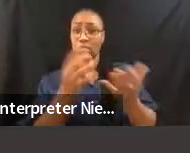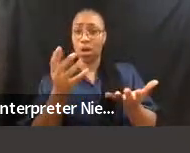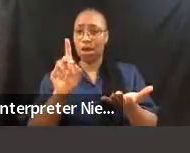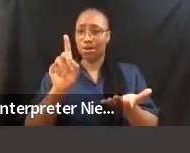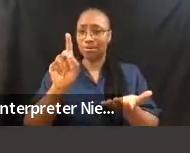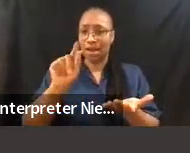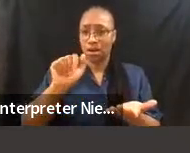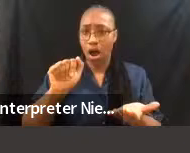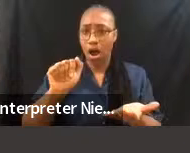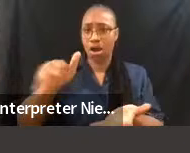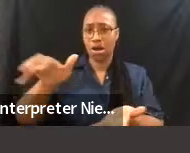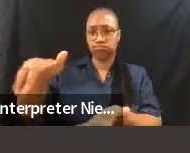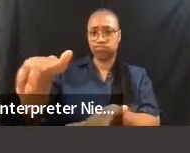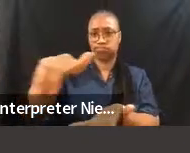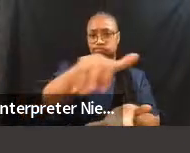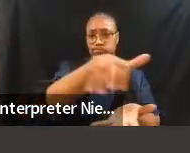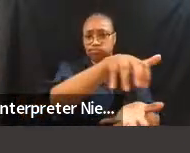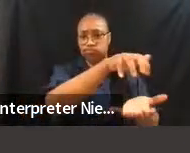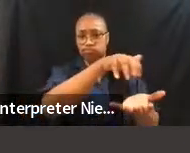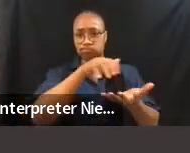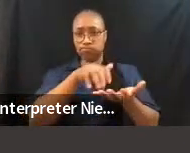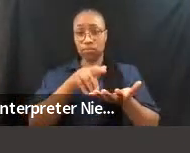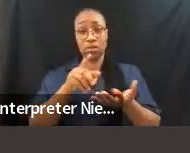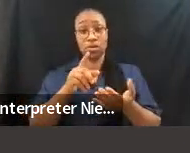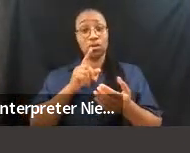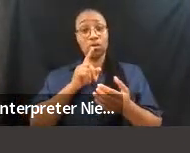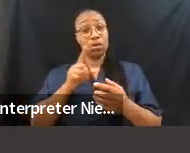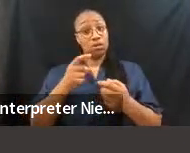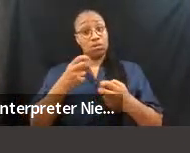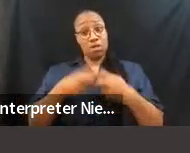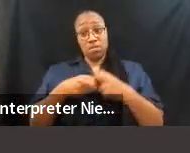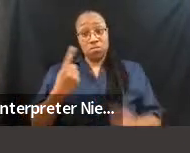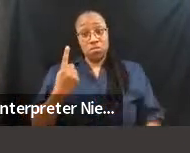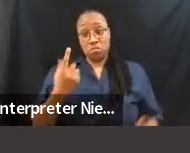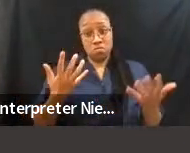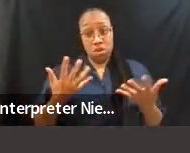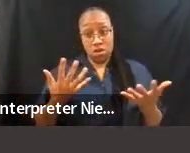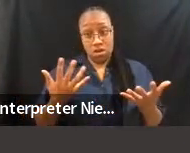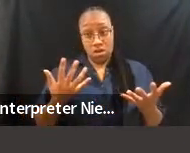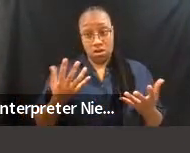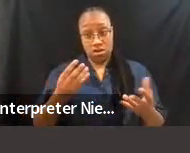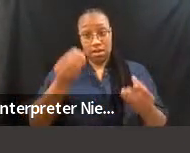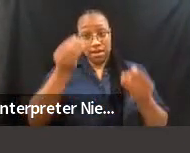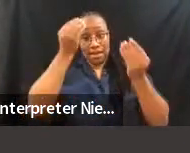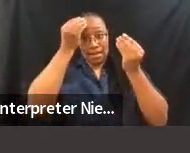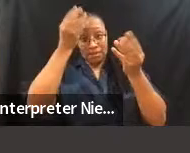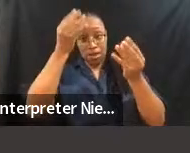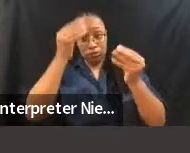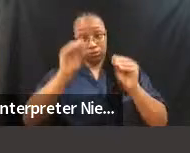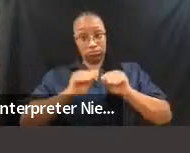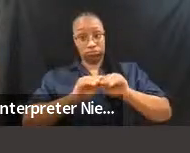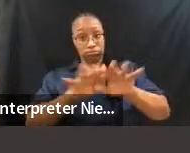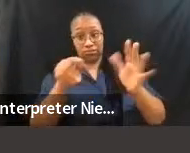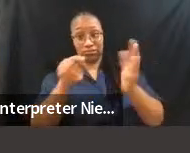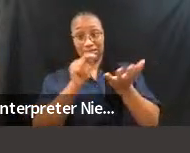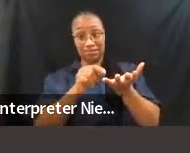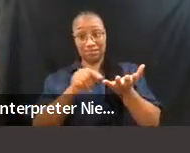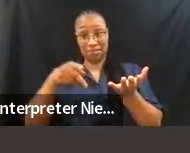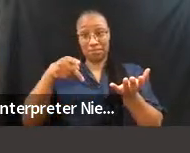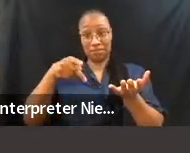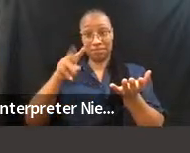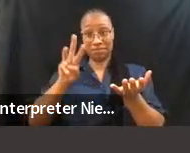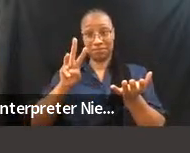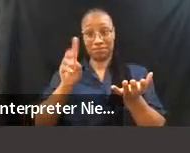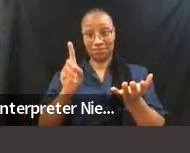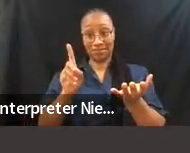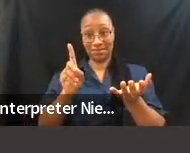with getting enough information about patients with disabilities is the lack of